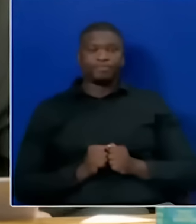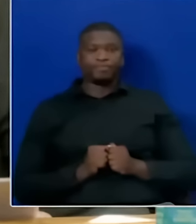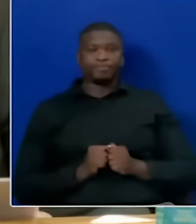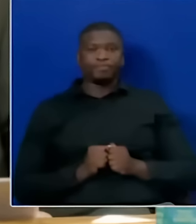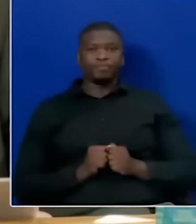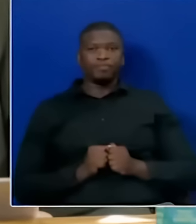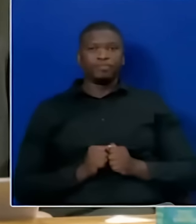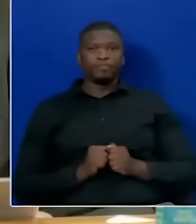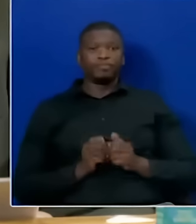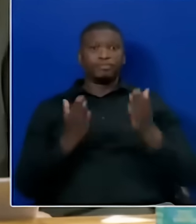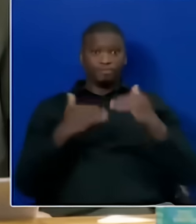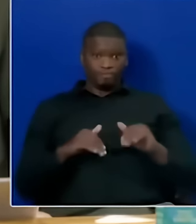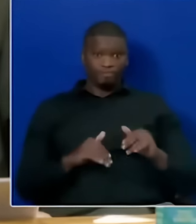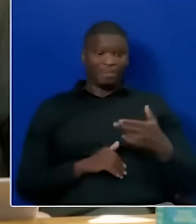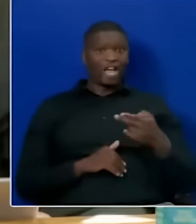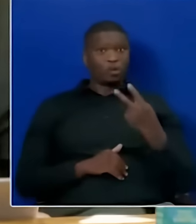AK-47,